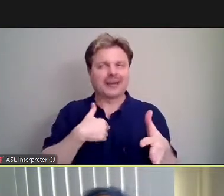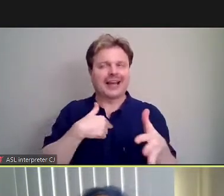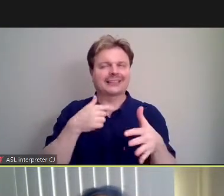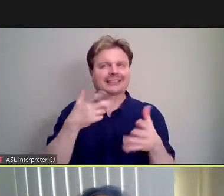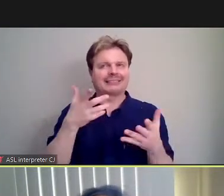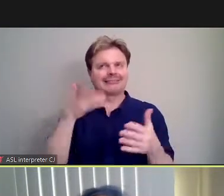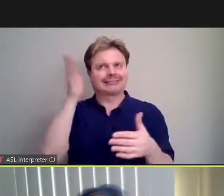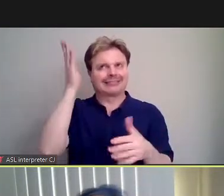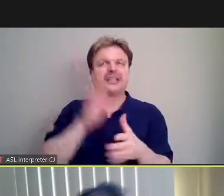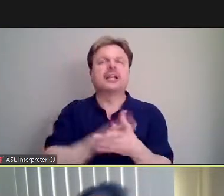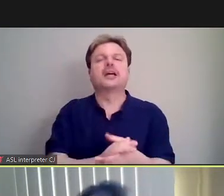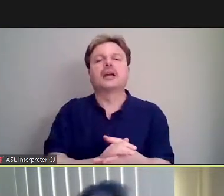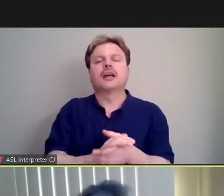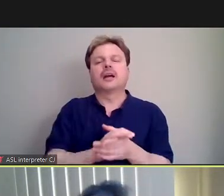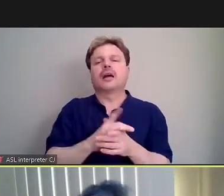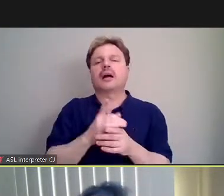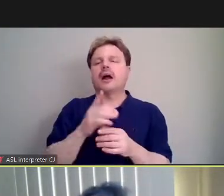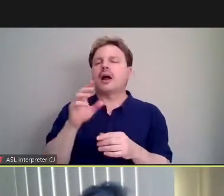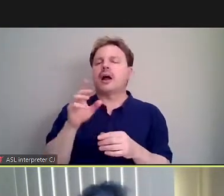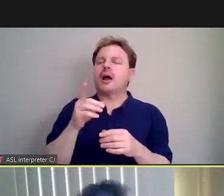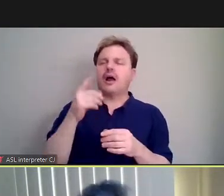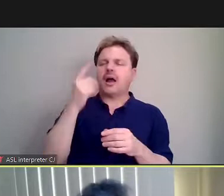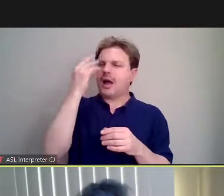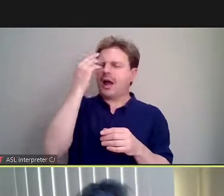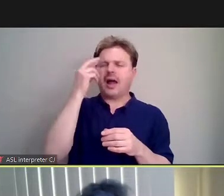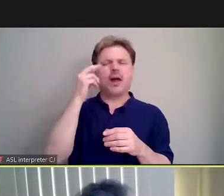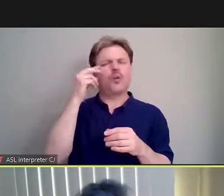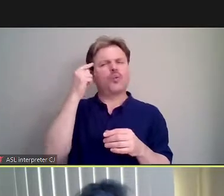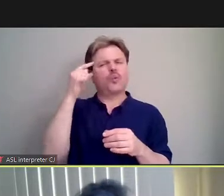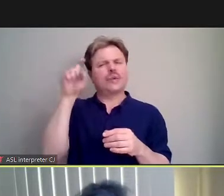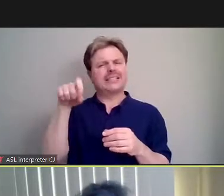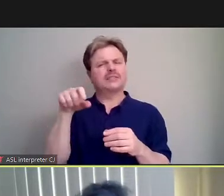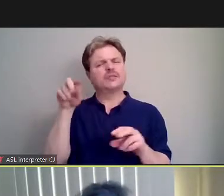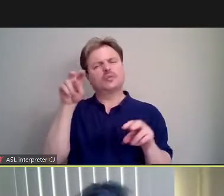the ways in which we need to start thinking about time